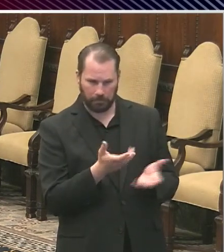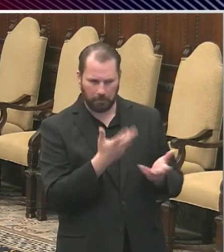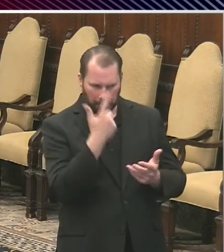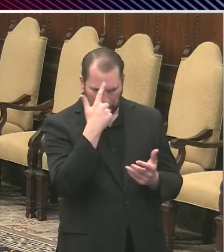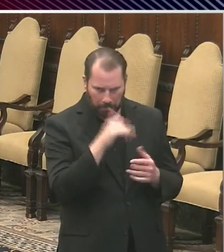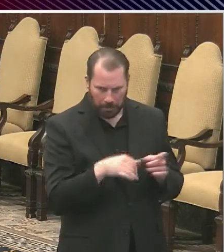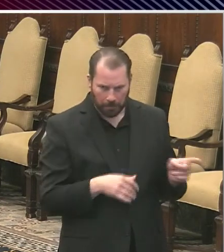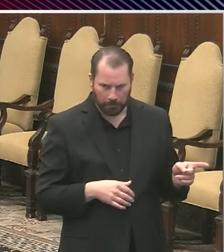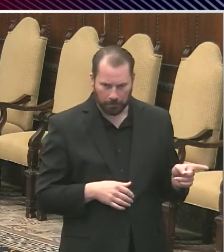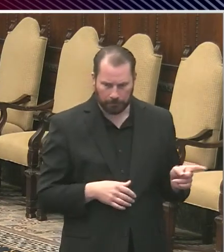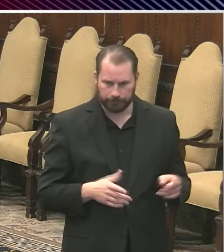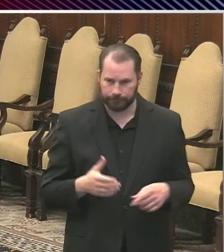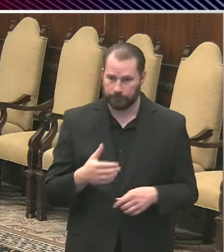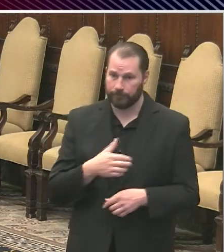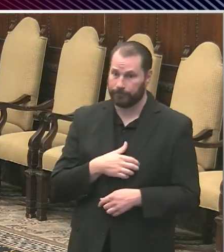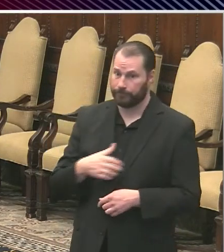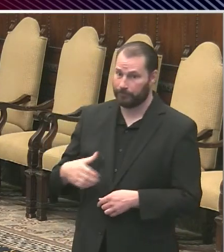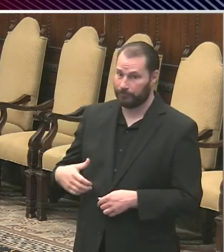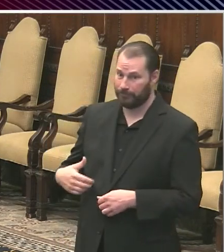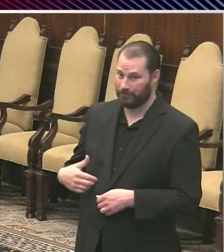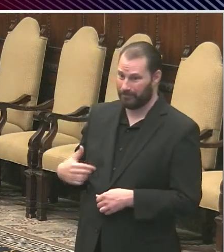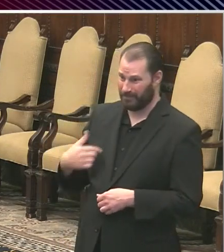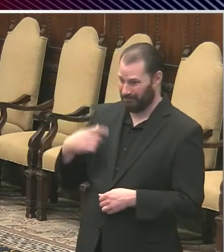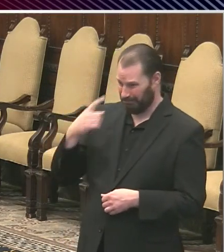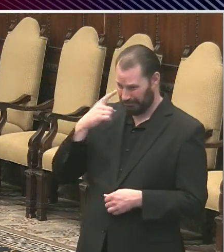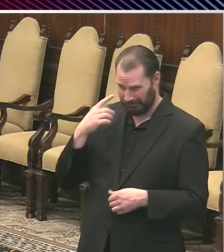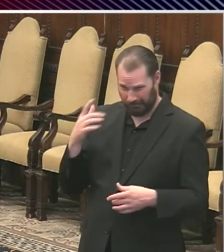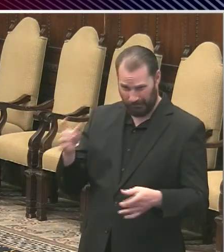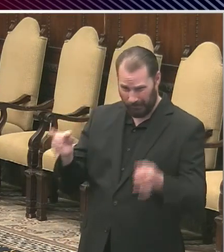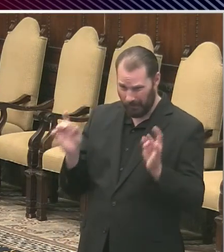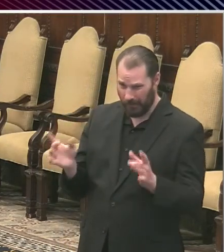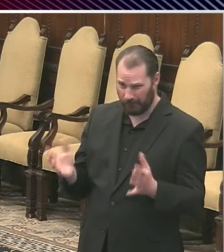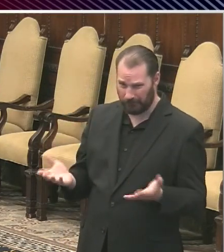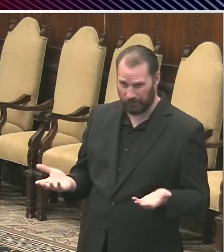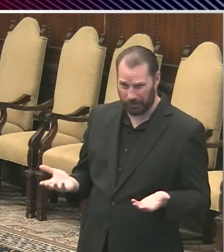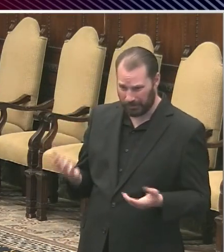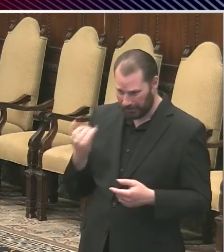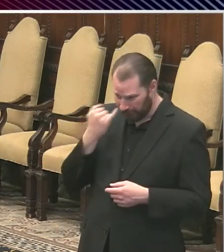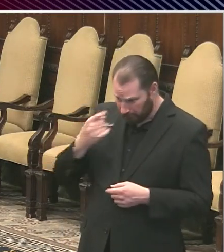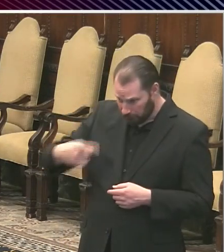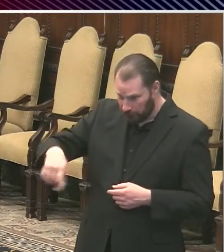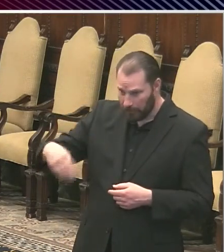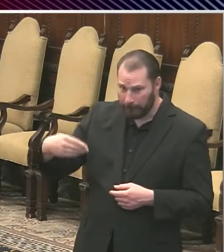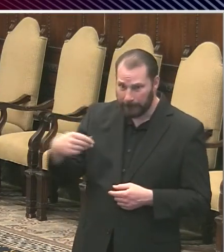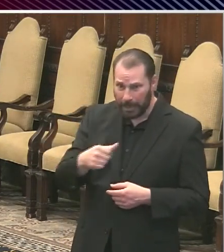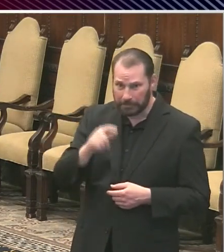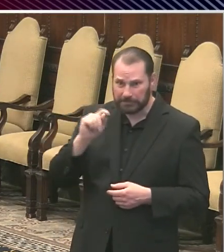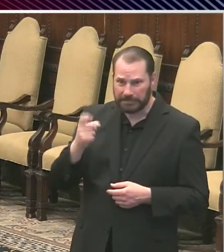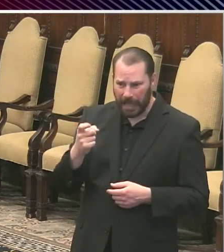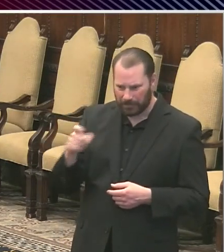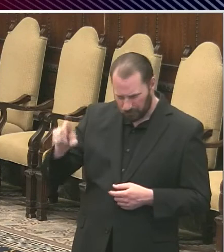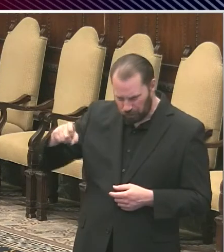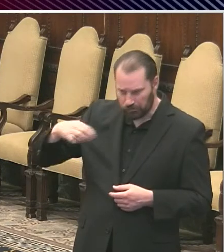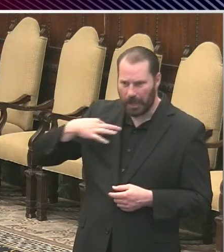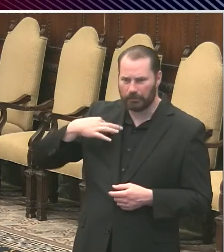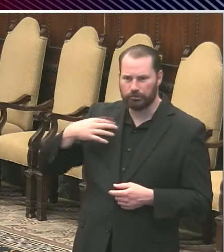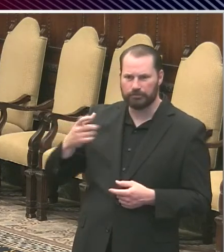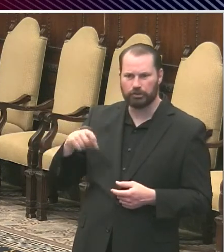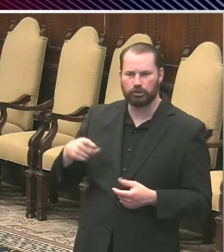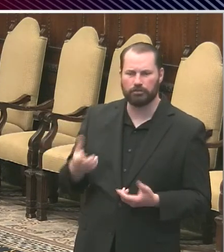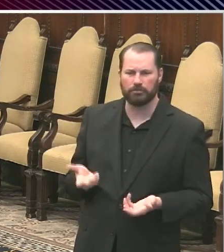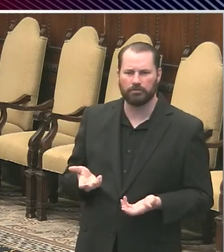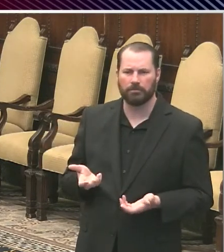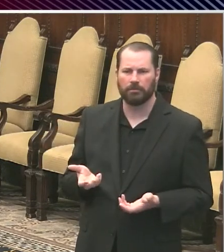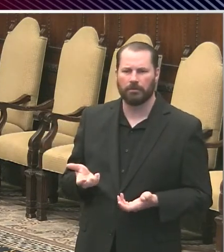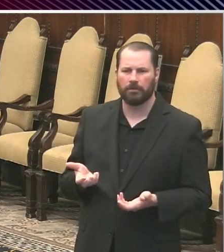they're paying taxes, they should be eligible for whatever every other taxpayer is getting. But with so many issues relative to immigration, mayors do not have